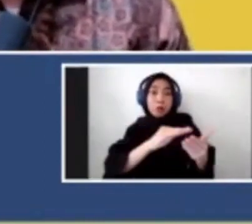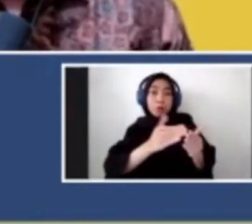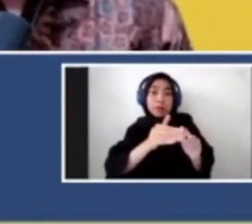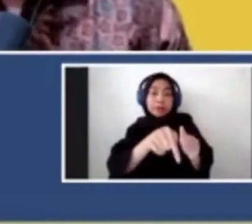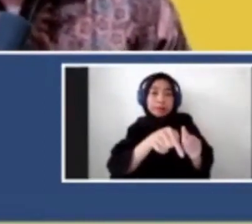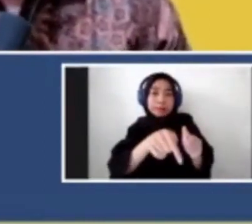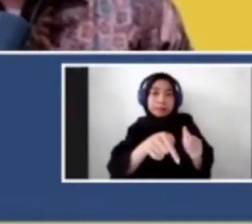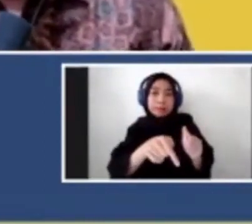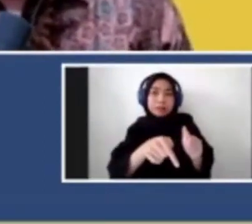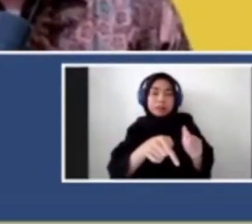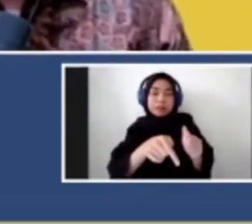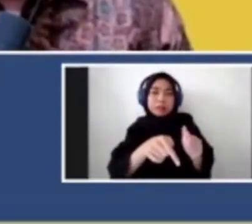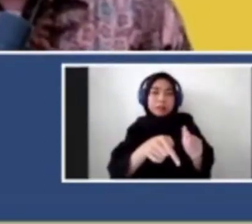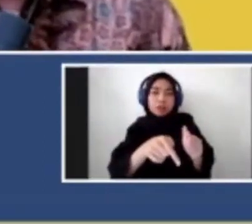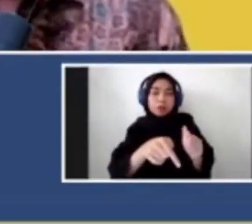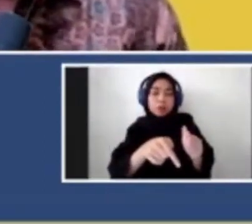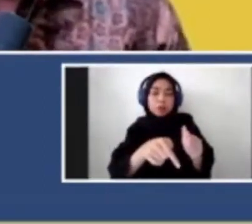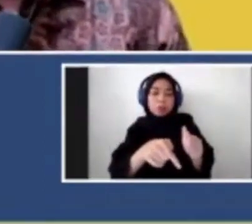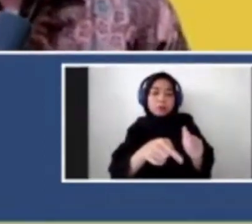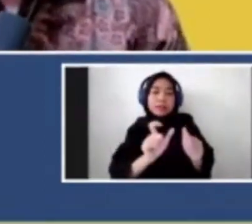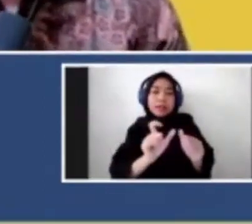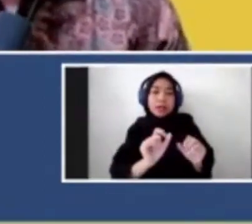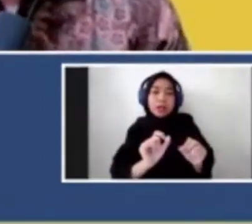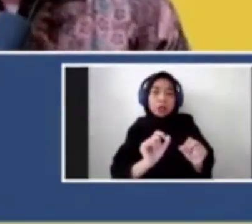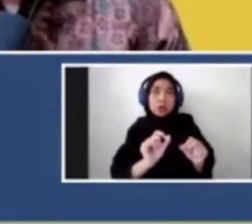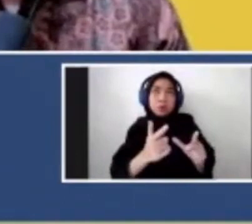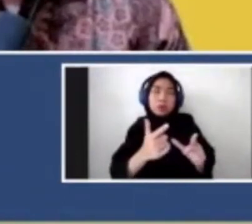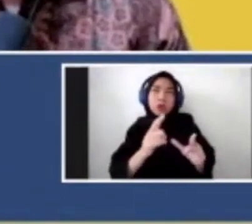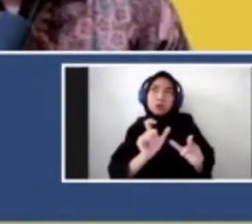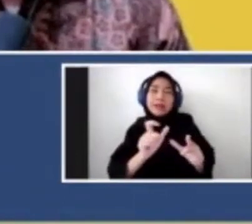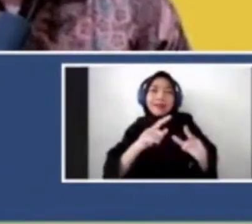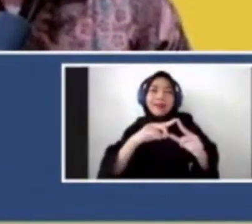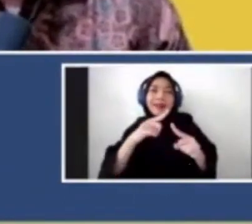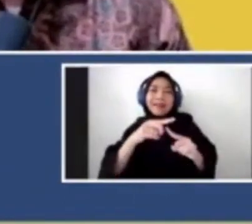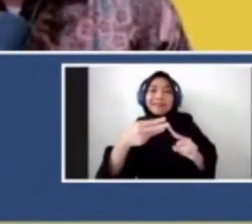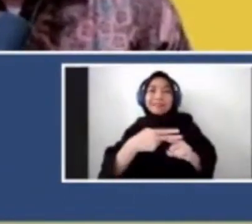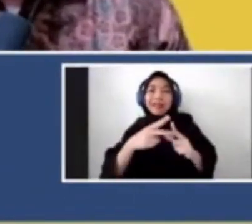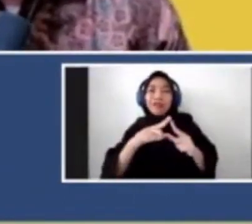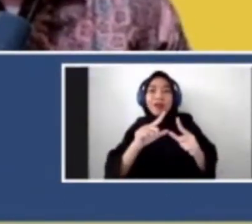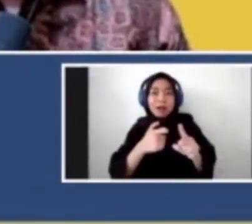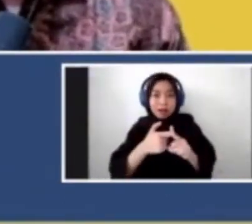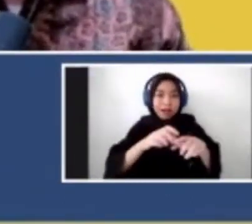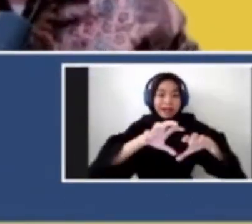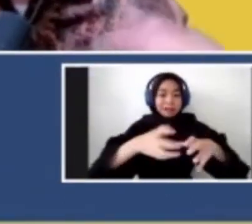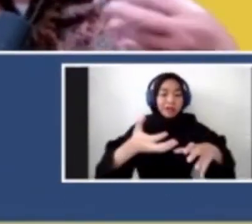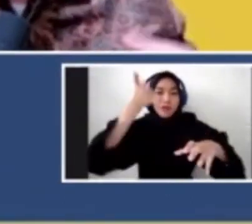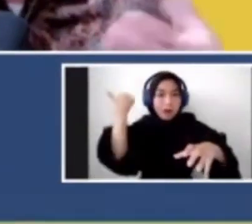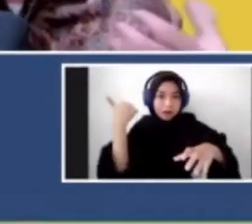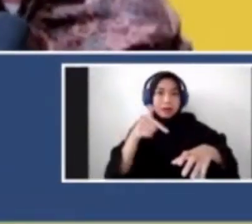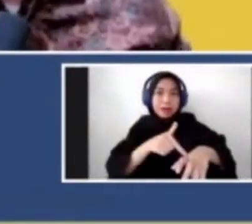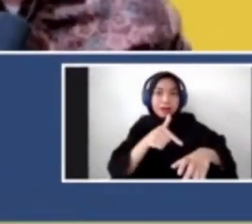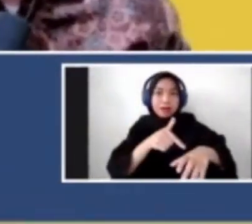and approach an artifact. Because when you talk about artifact design, usually we think